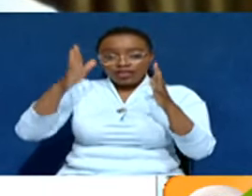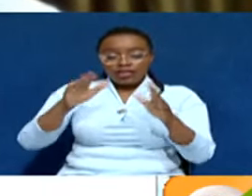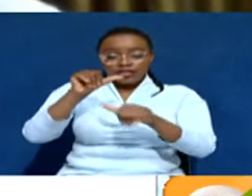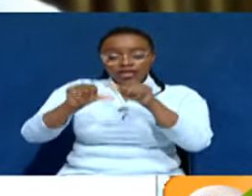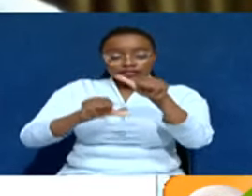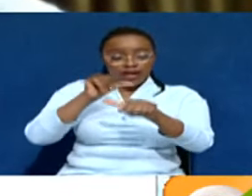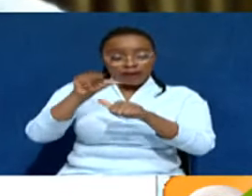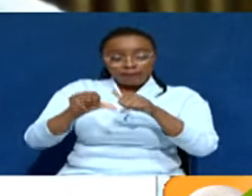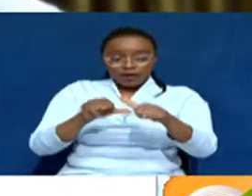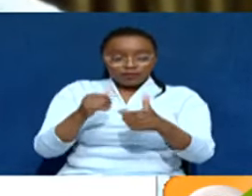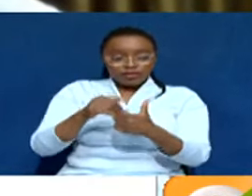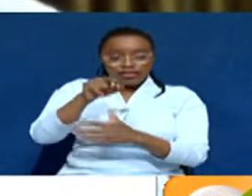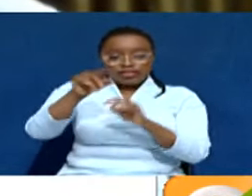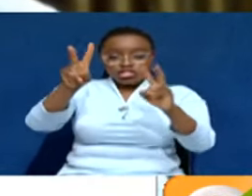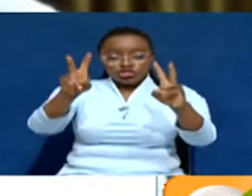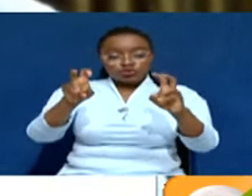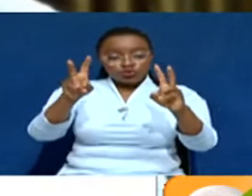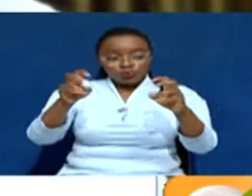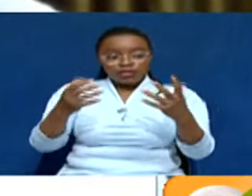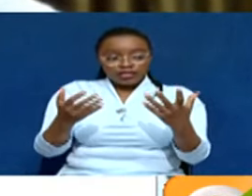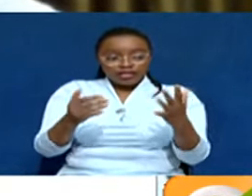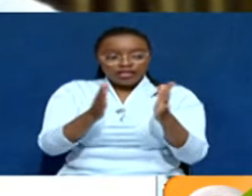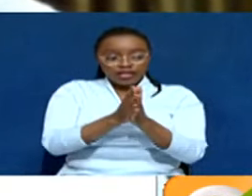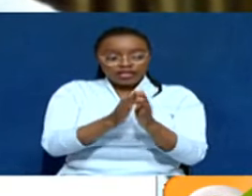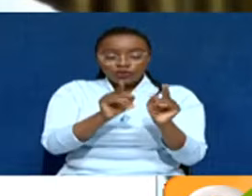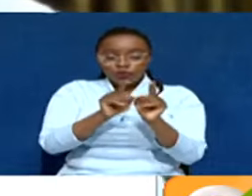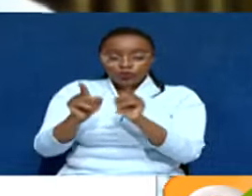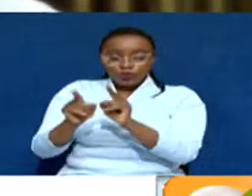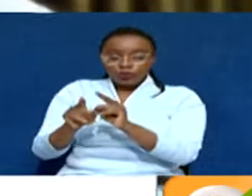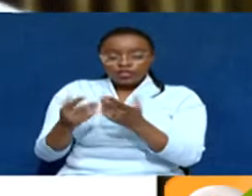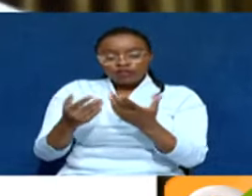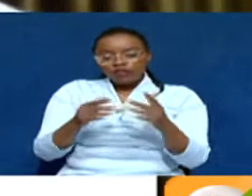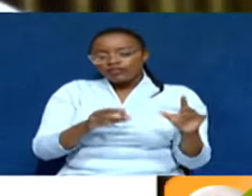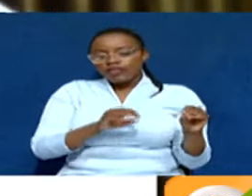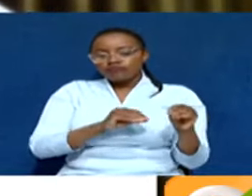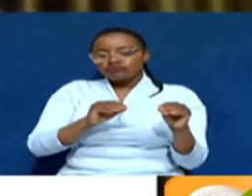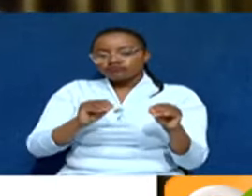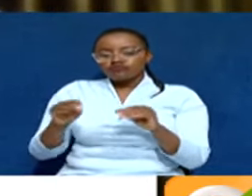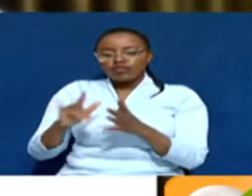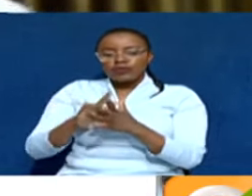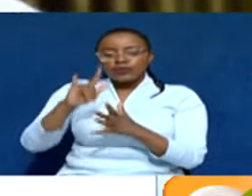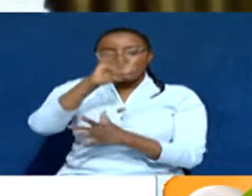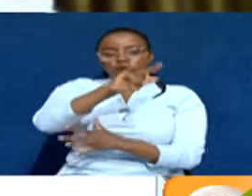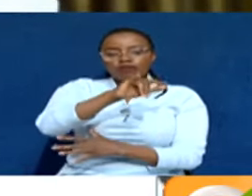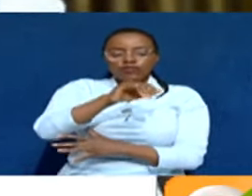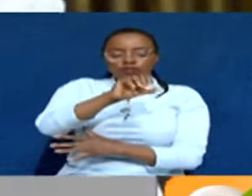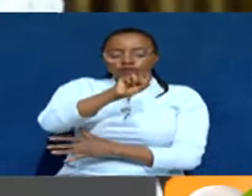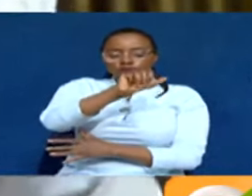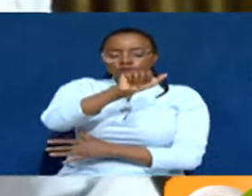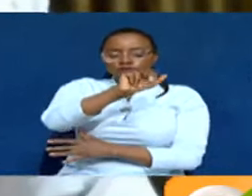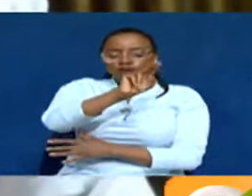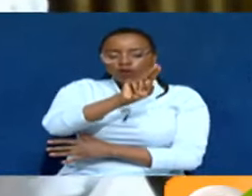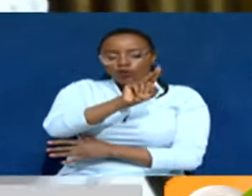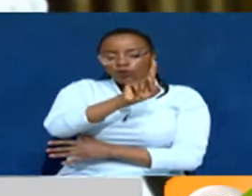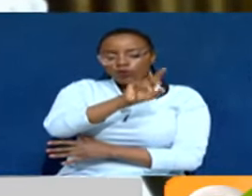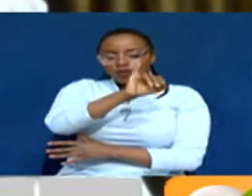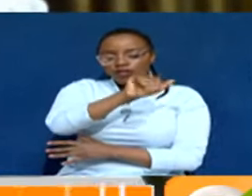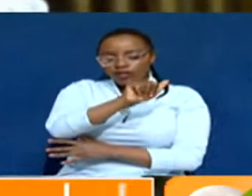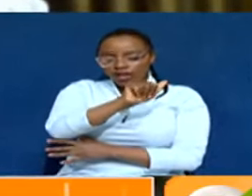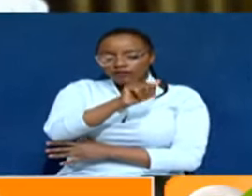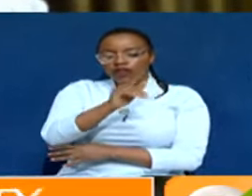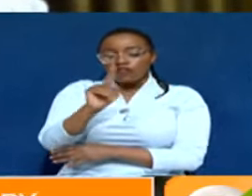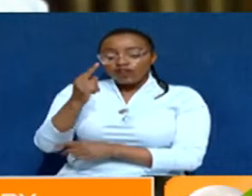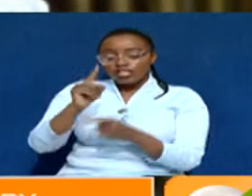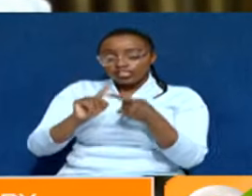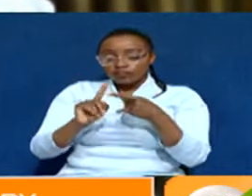this topic and migration to Saudi Arabia. First and foremost, Jeff, I would